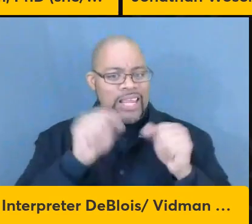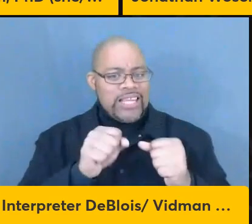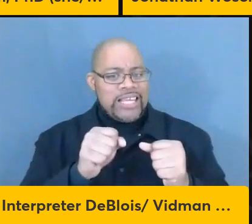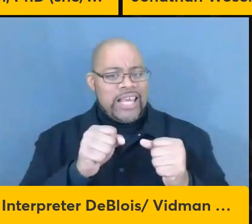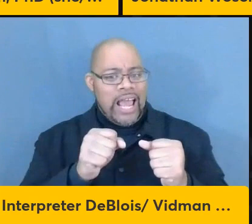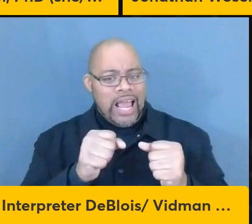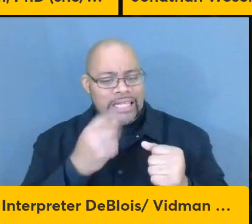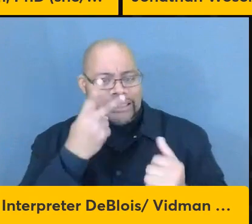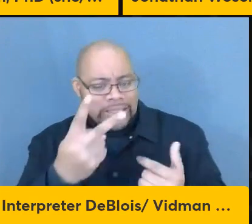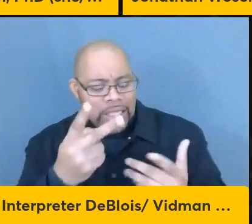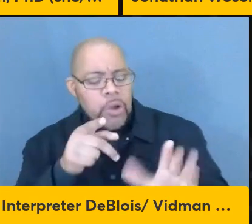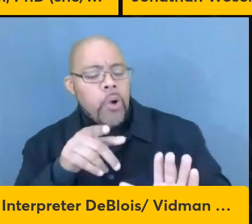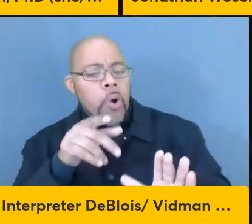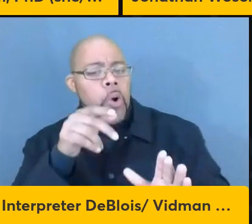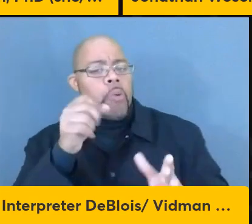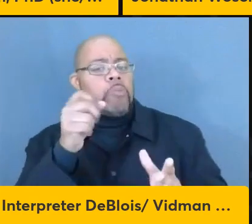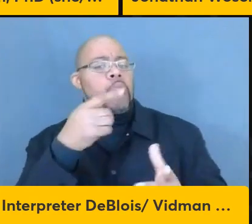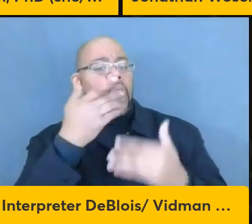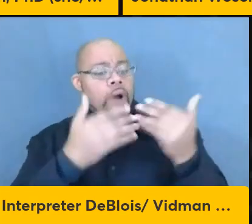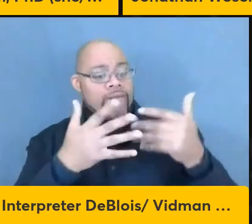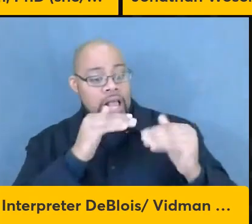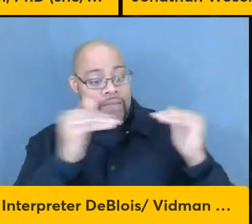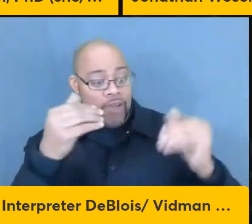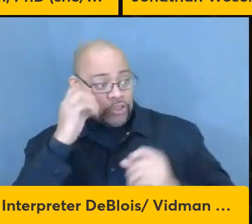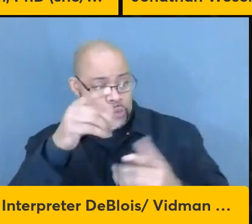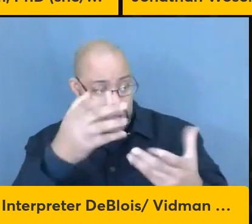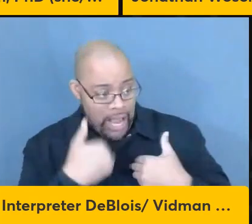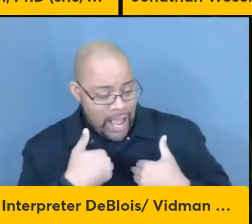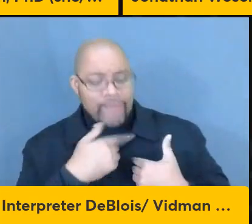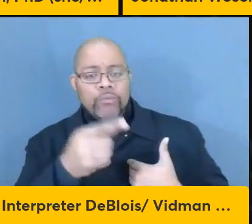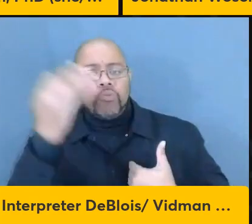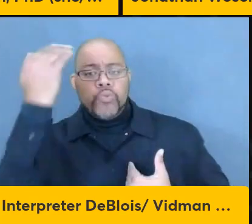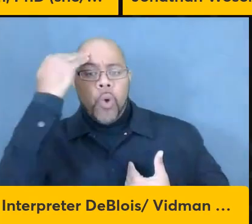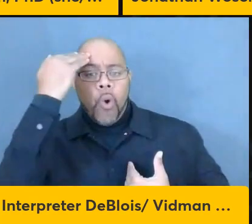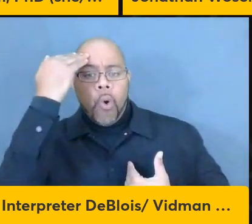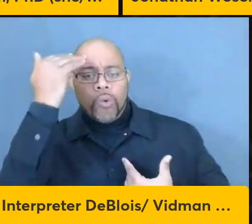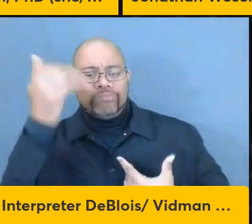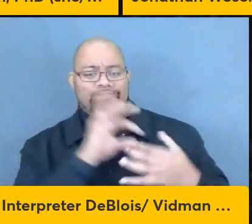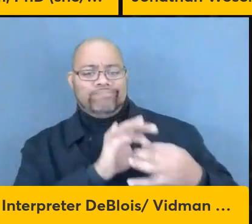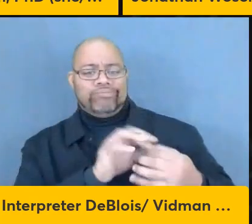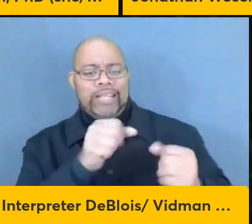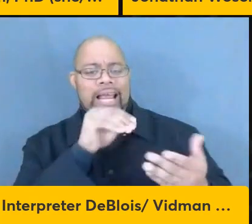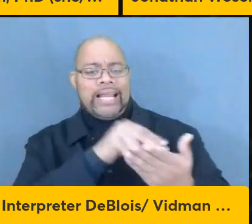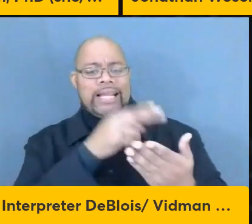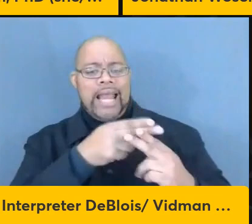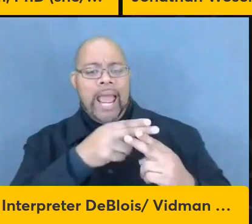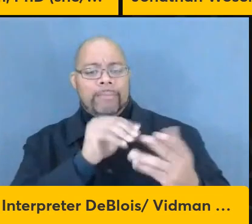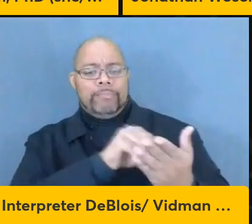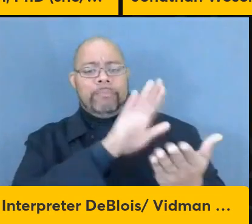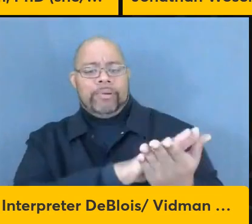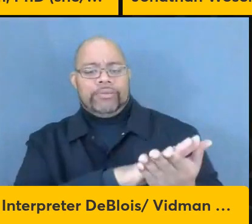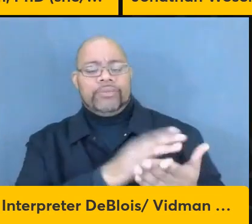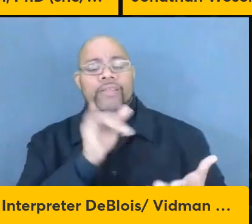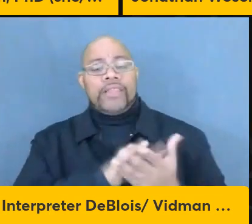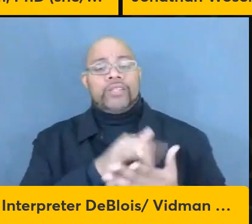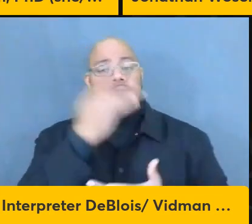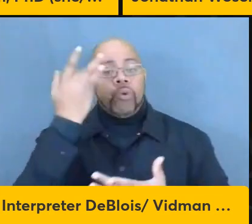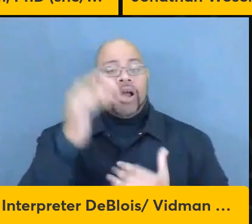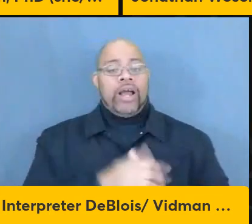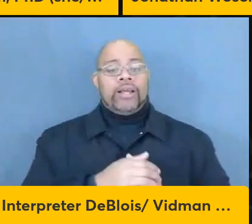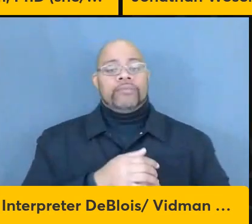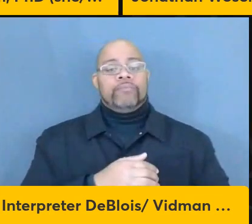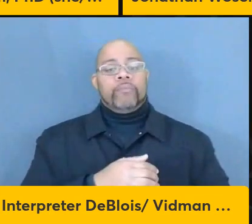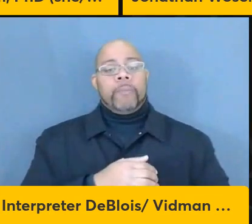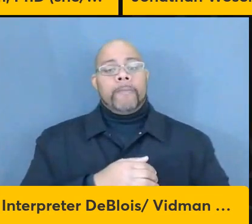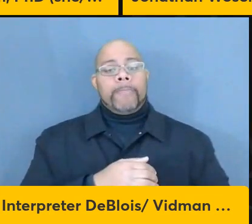vouch for your, whatever level of education you've gotten, and then they can put your name in the hat. And that's why I